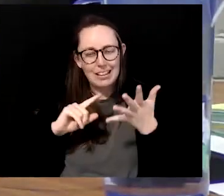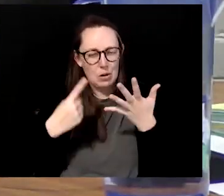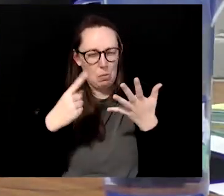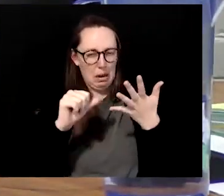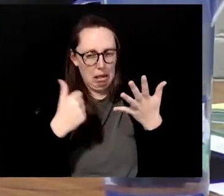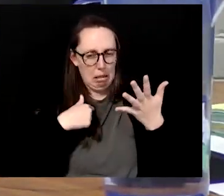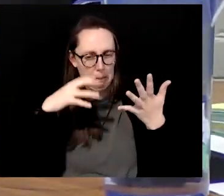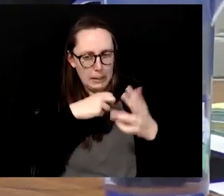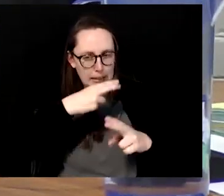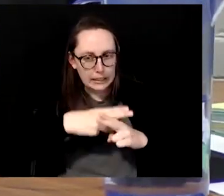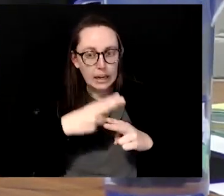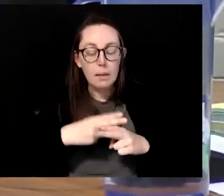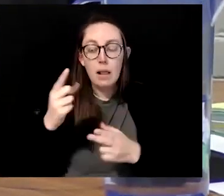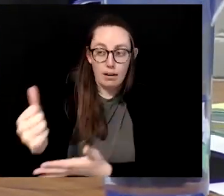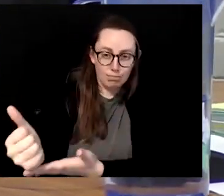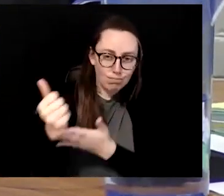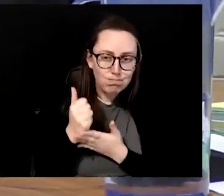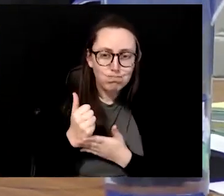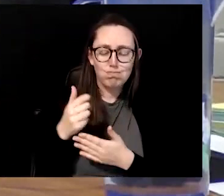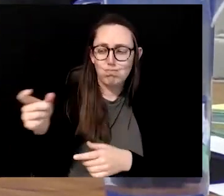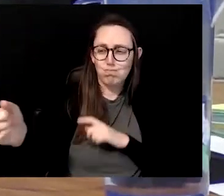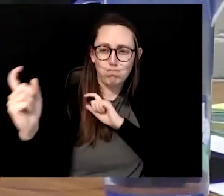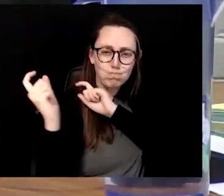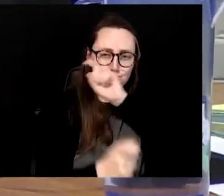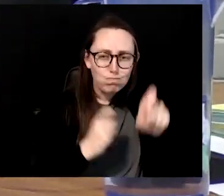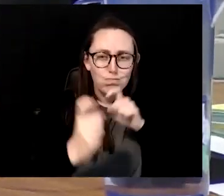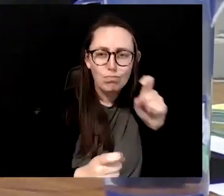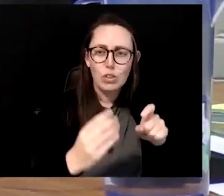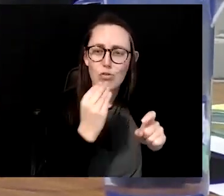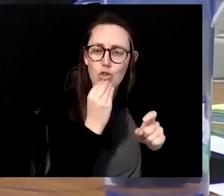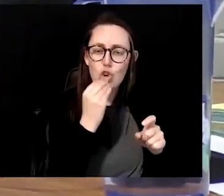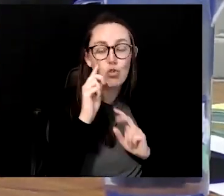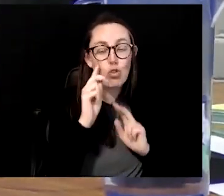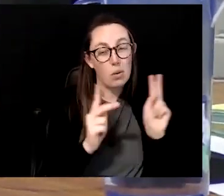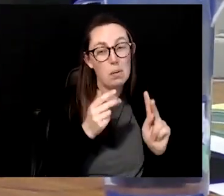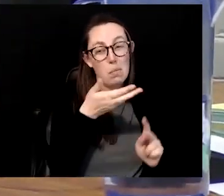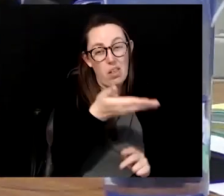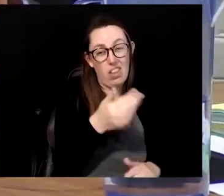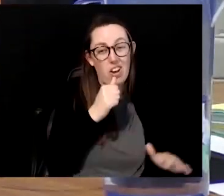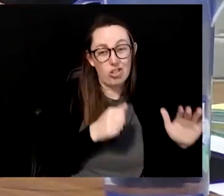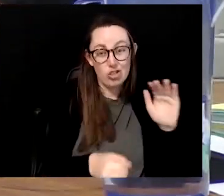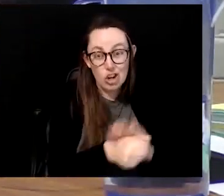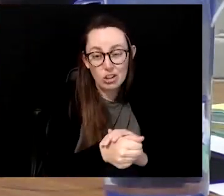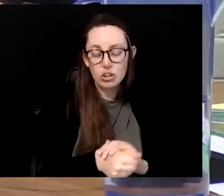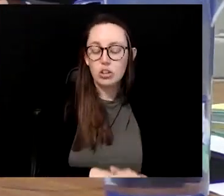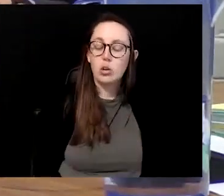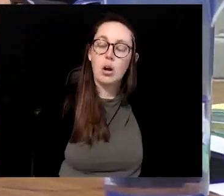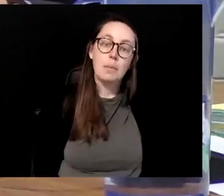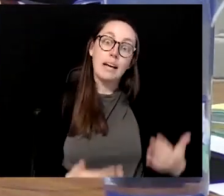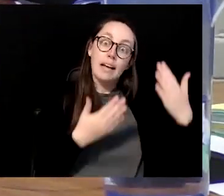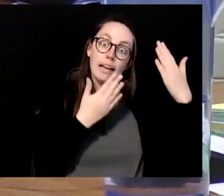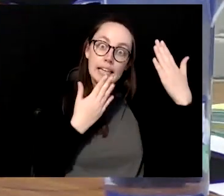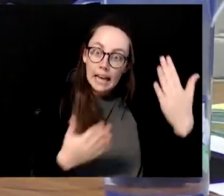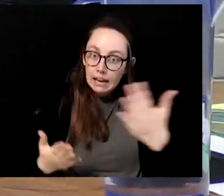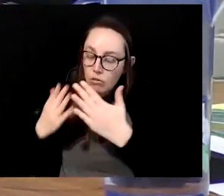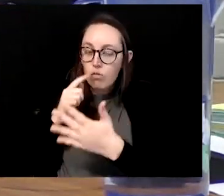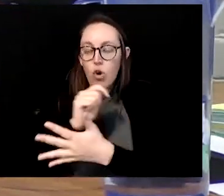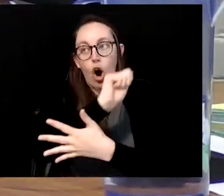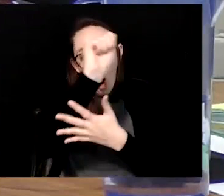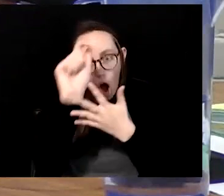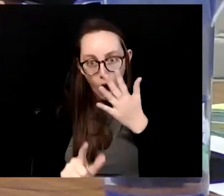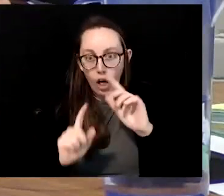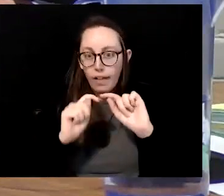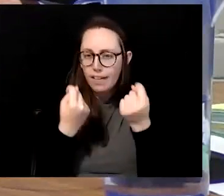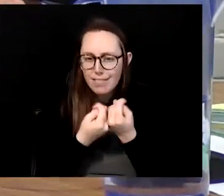and have getting them a warm meal so really grateful for the teamwork and the Partnerships to keep Brattleboro a